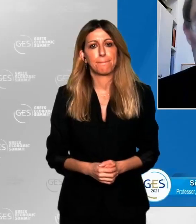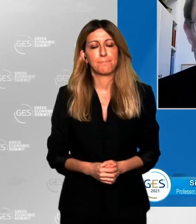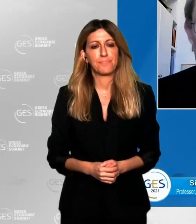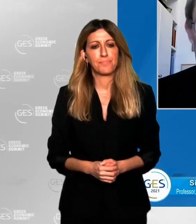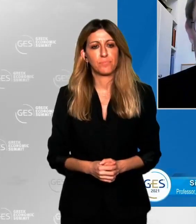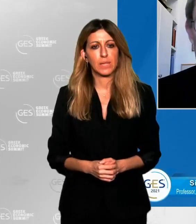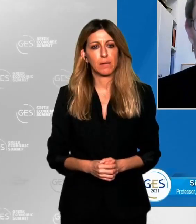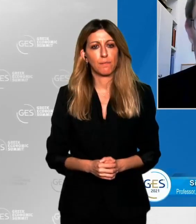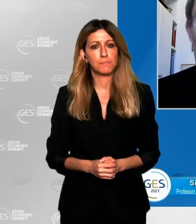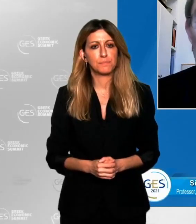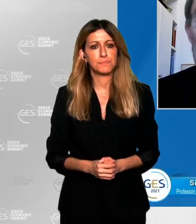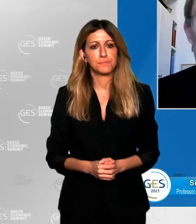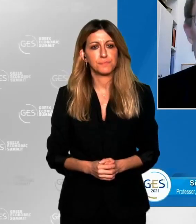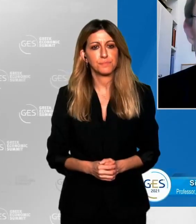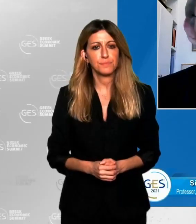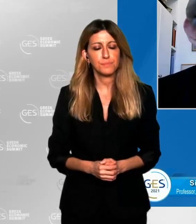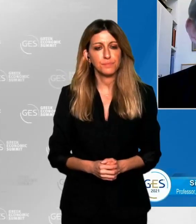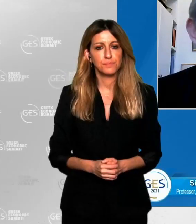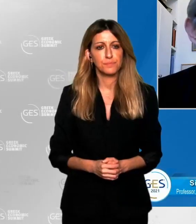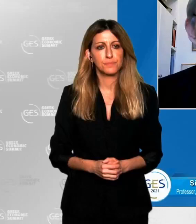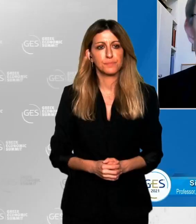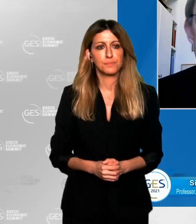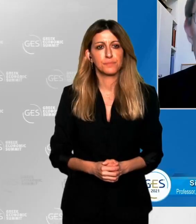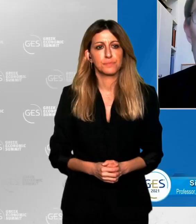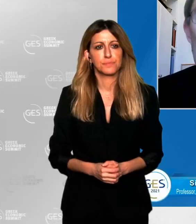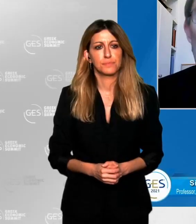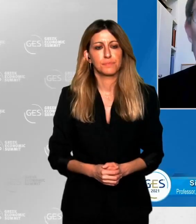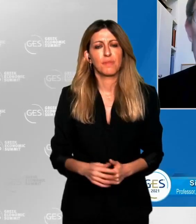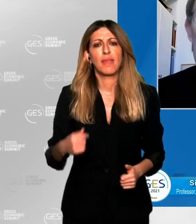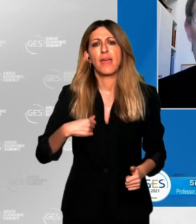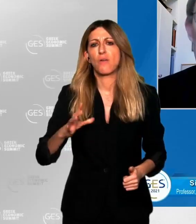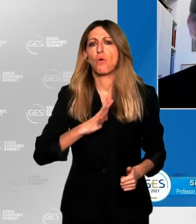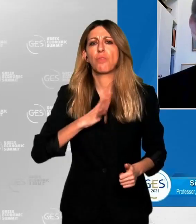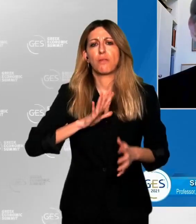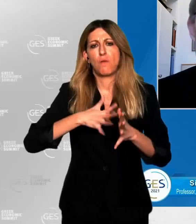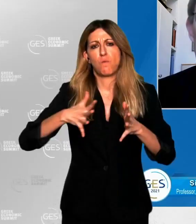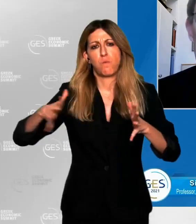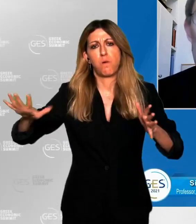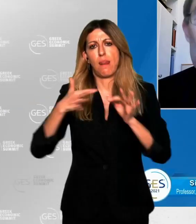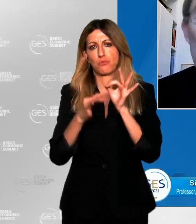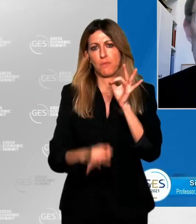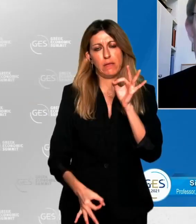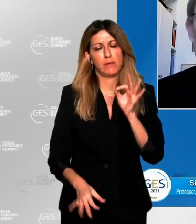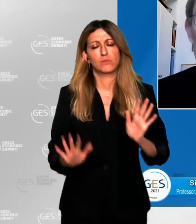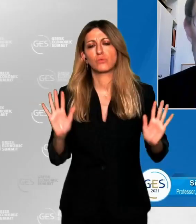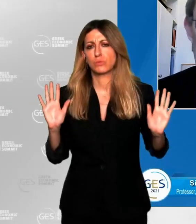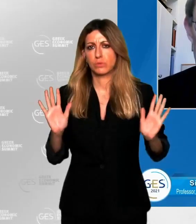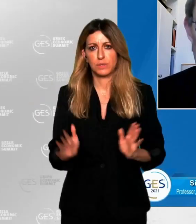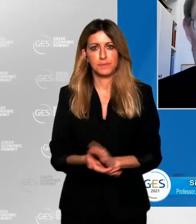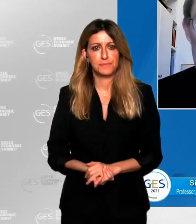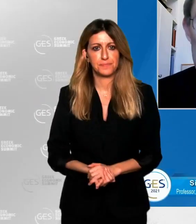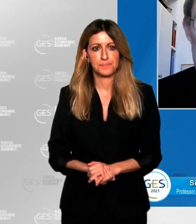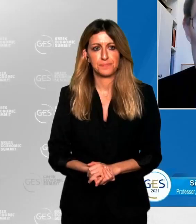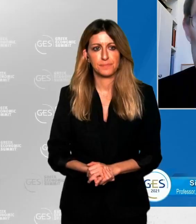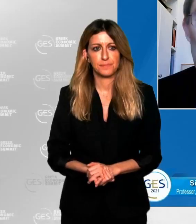I will not go into the details of the report we did on Greece. I will rather focus